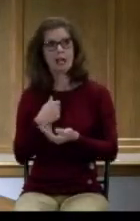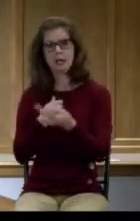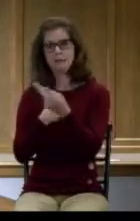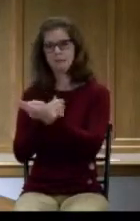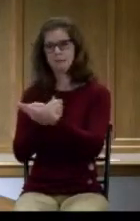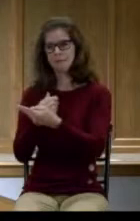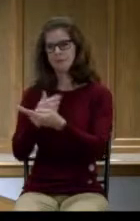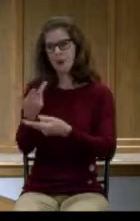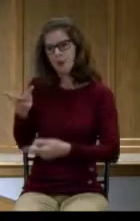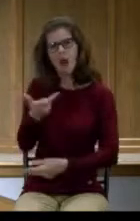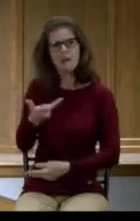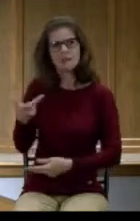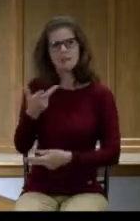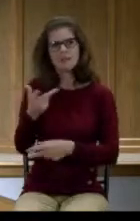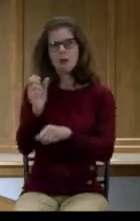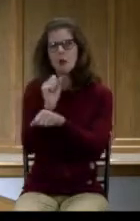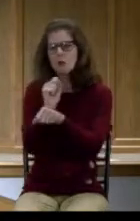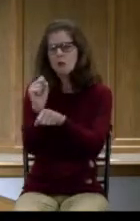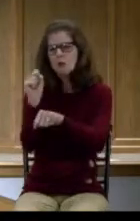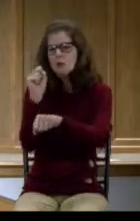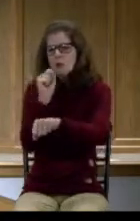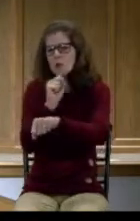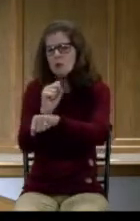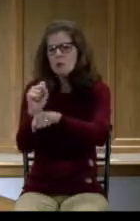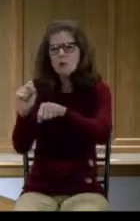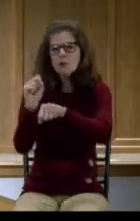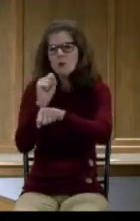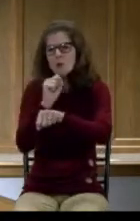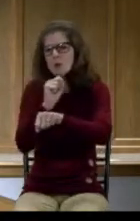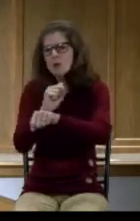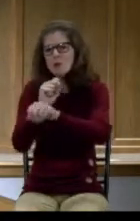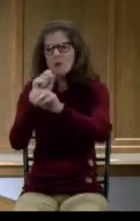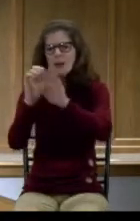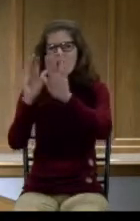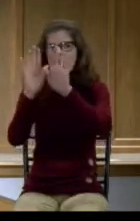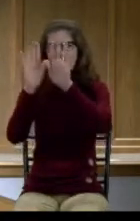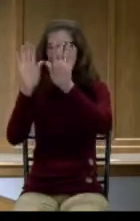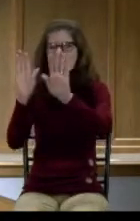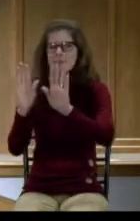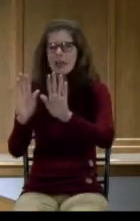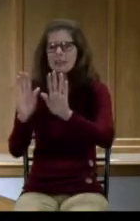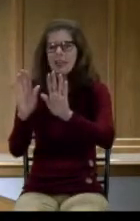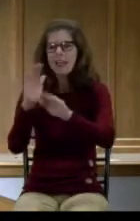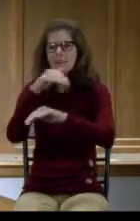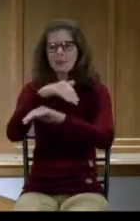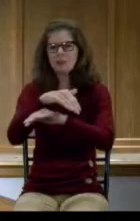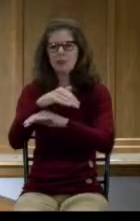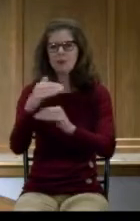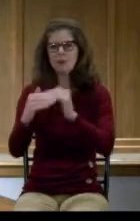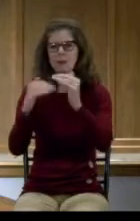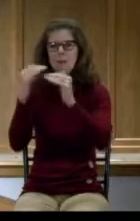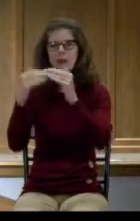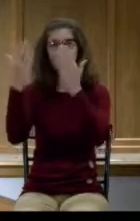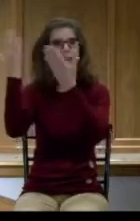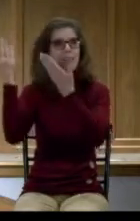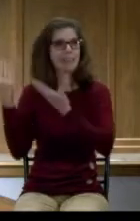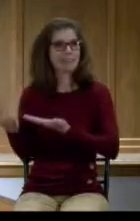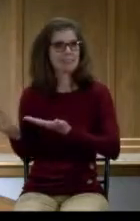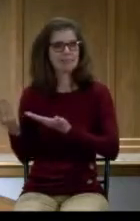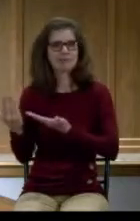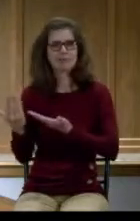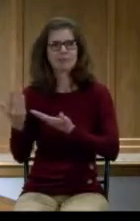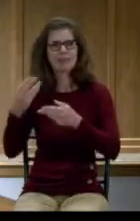all Sunday afternoon to build quite a snowman, and we named him Snow Grid. He was a